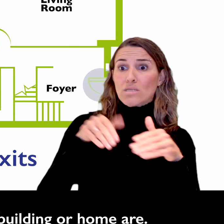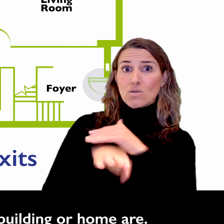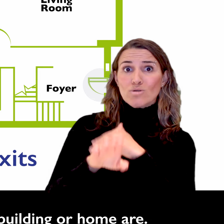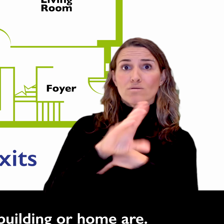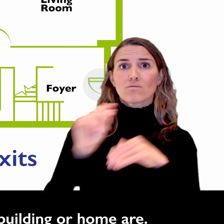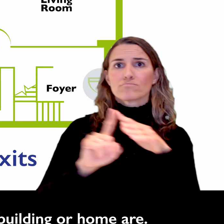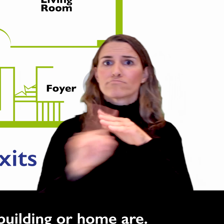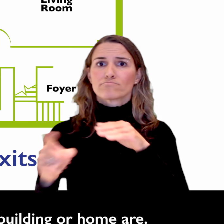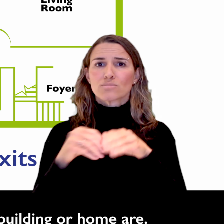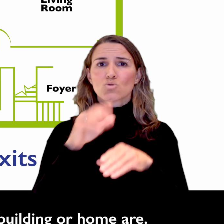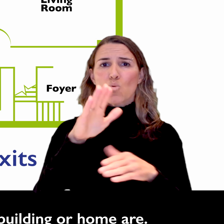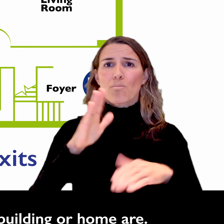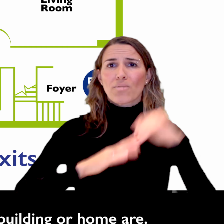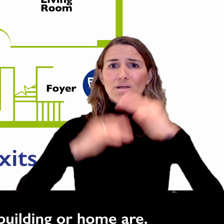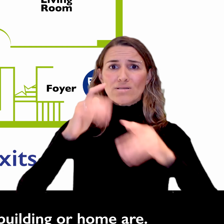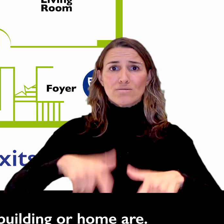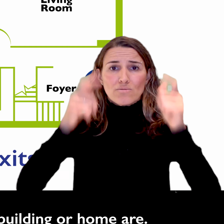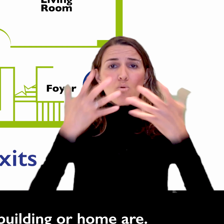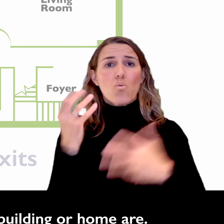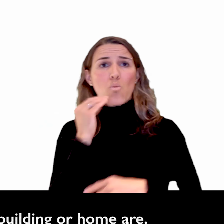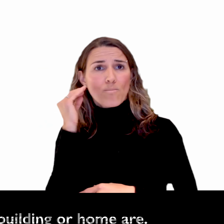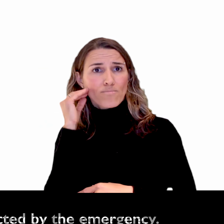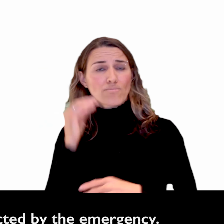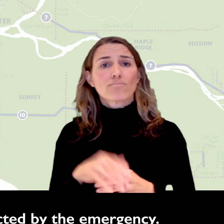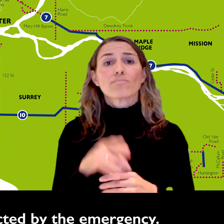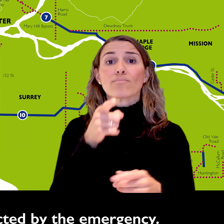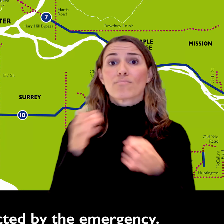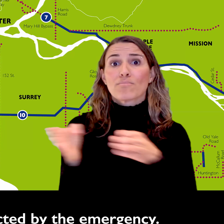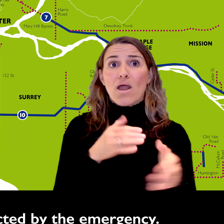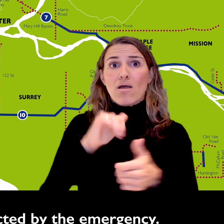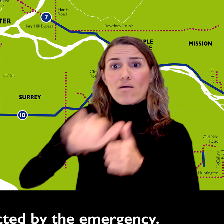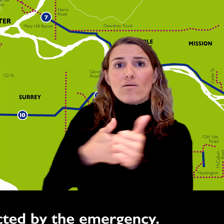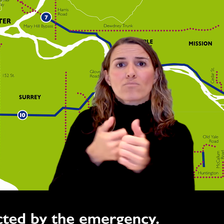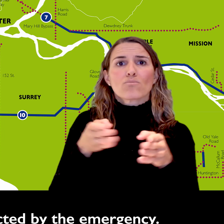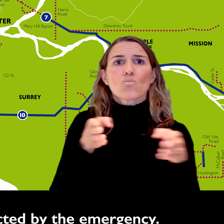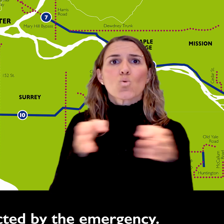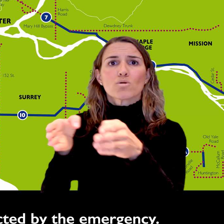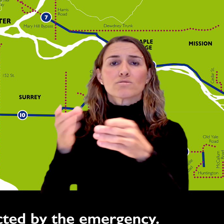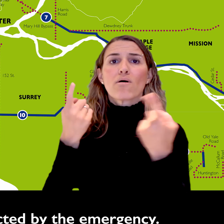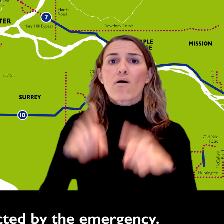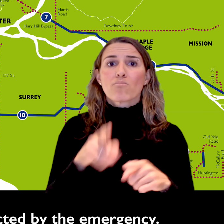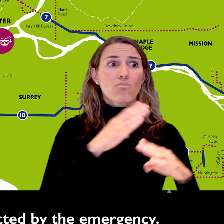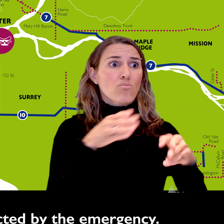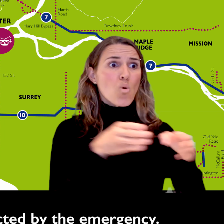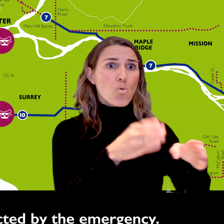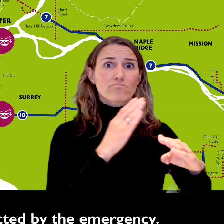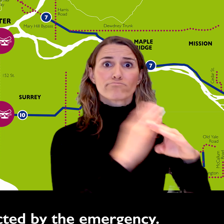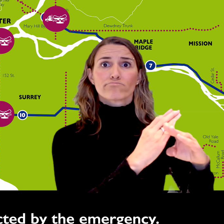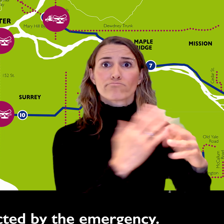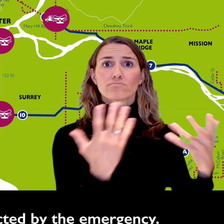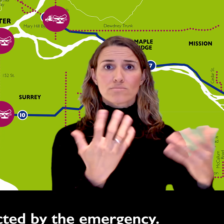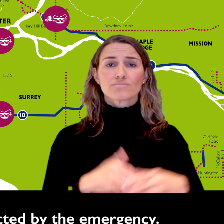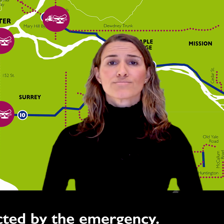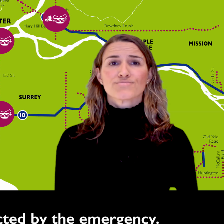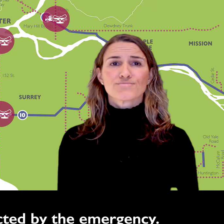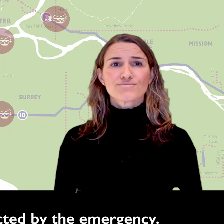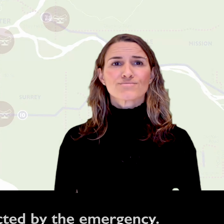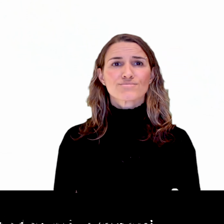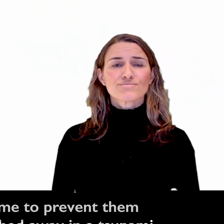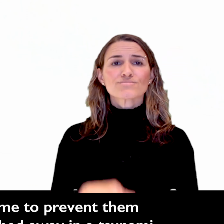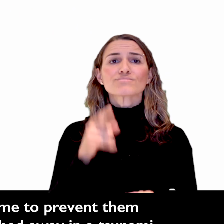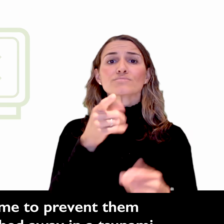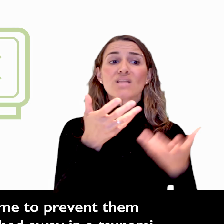entrances and exits in your building or home are. Plan alternate routes in case the roads are affected by the